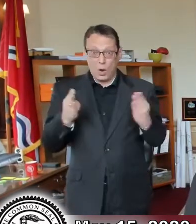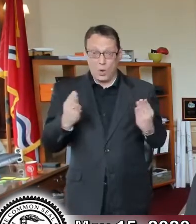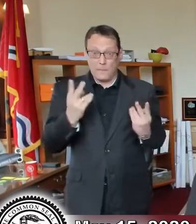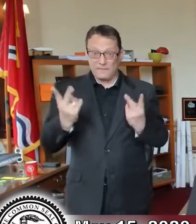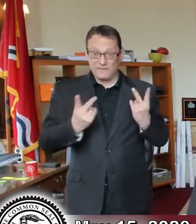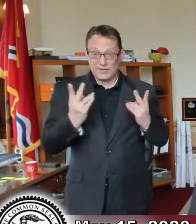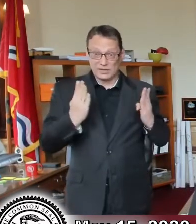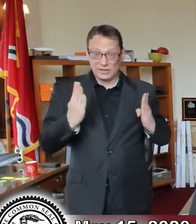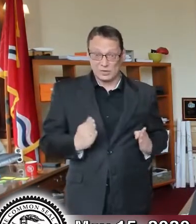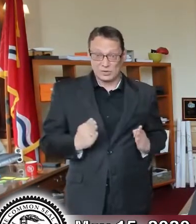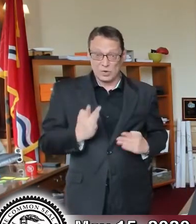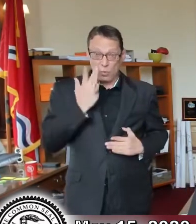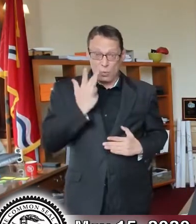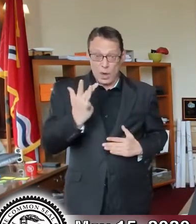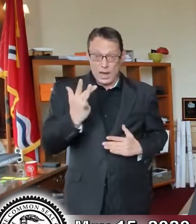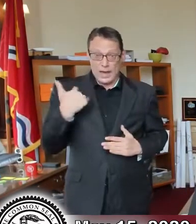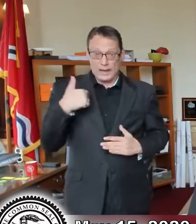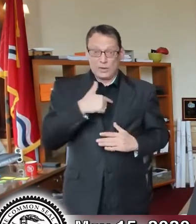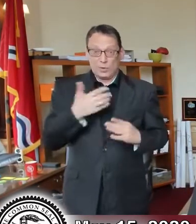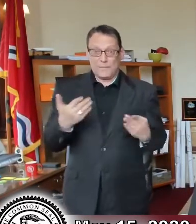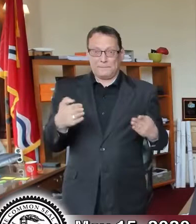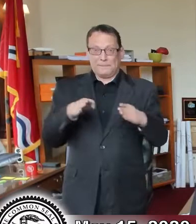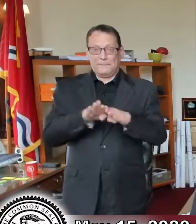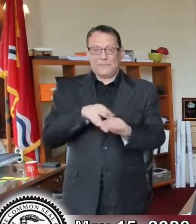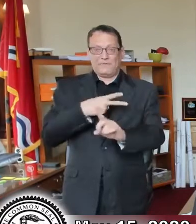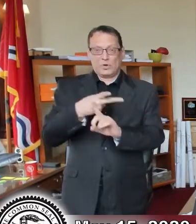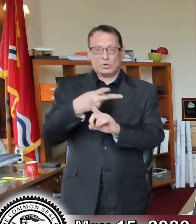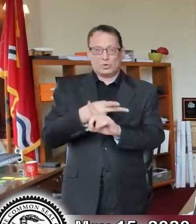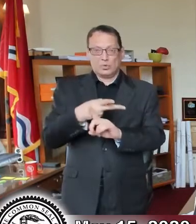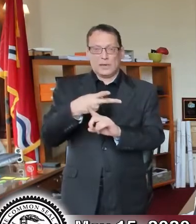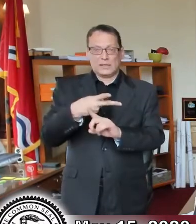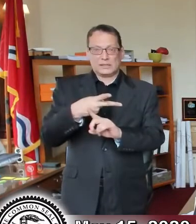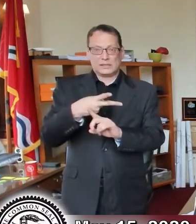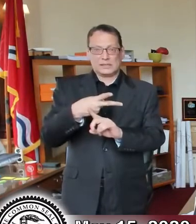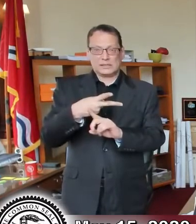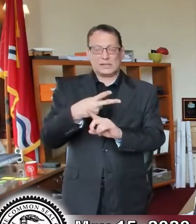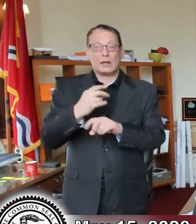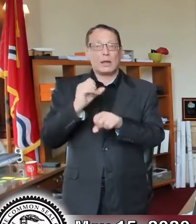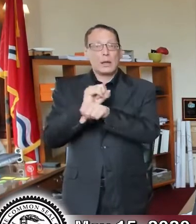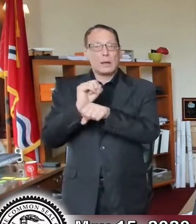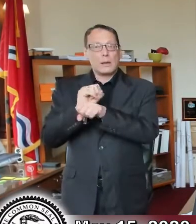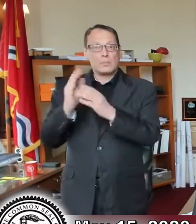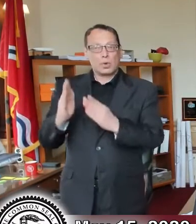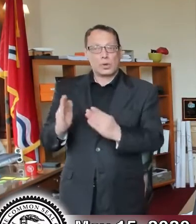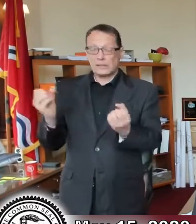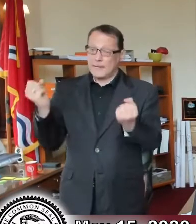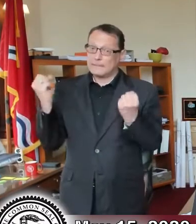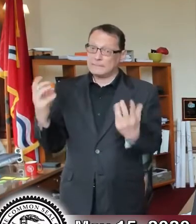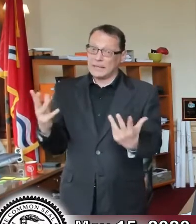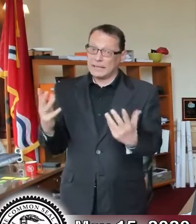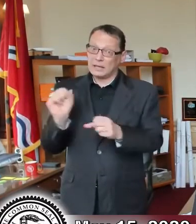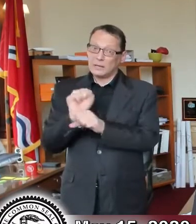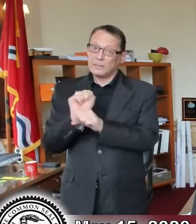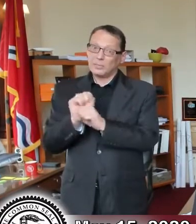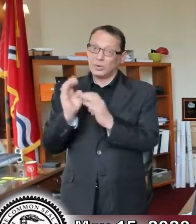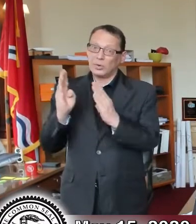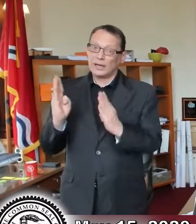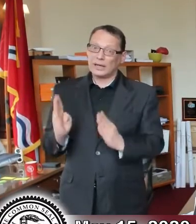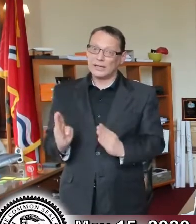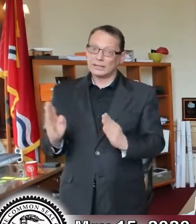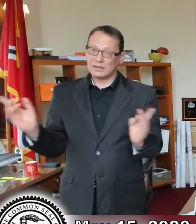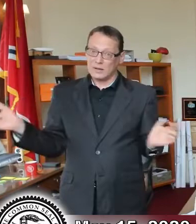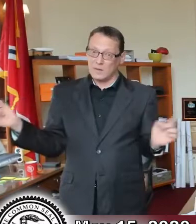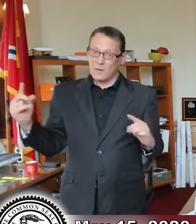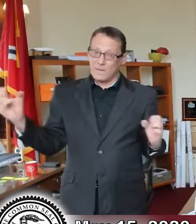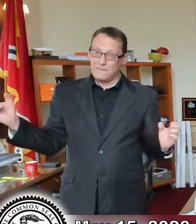because City Hall's been shut down for about 2 months, and there are the employees, many employees, not all, but many employees are going to come